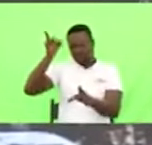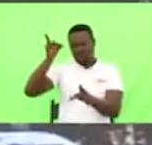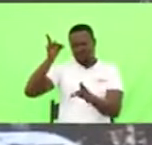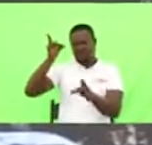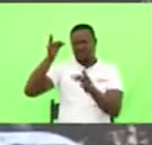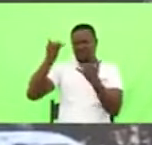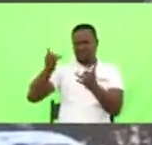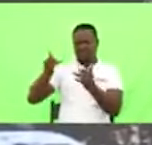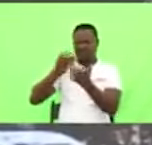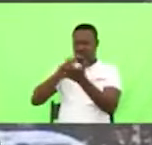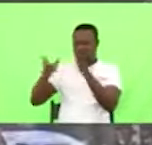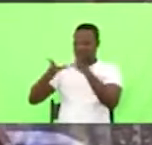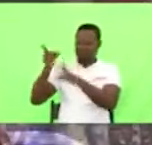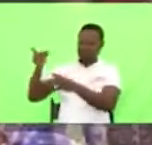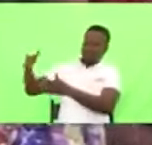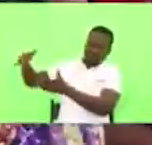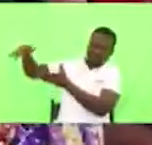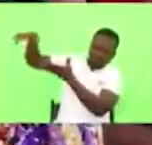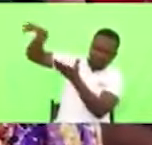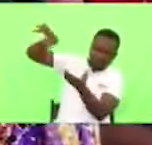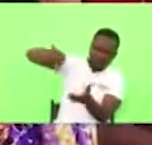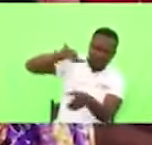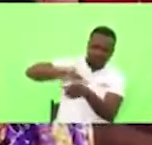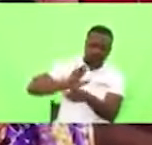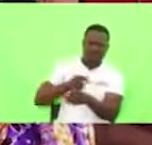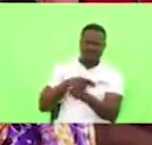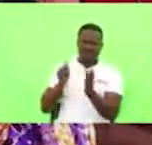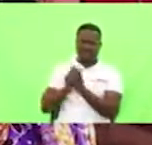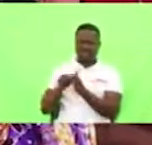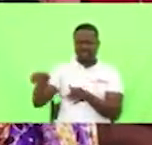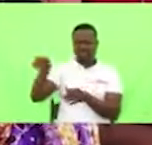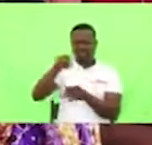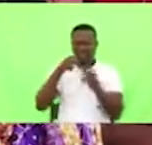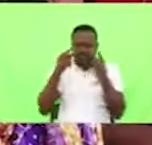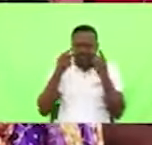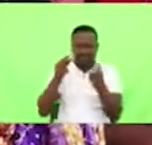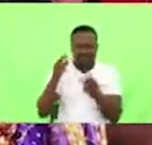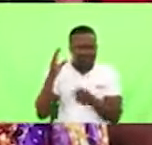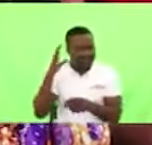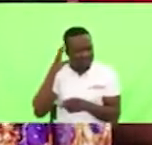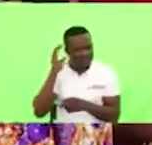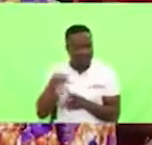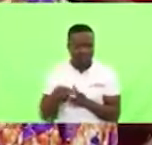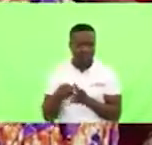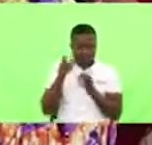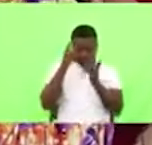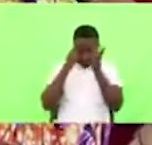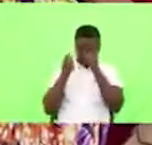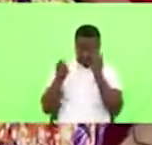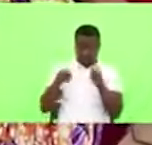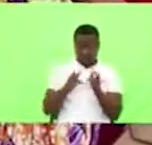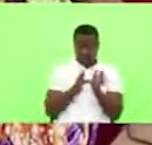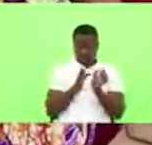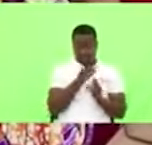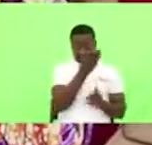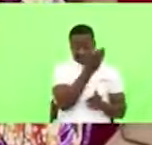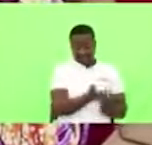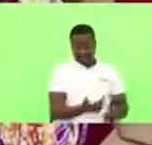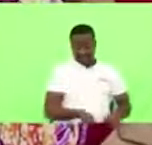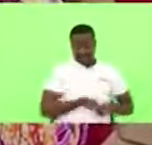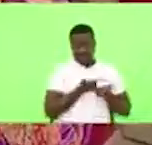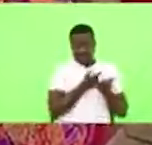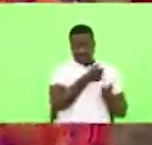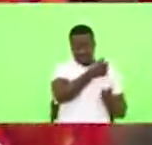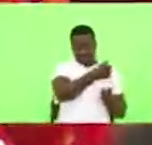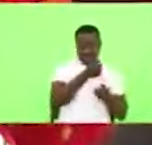and he has poured it on us, what you now see and hear. Now, because when he was alive, he told